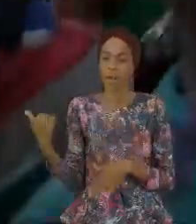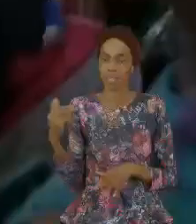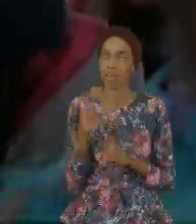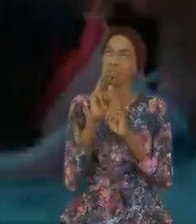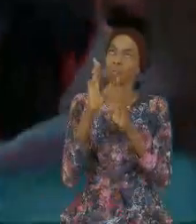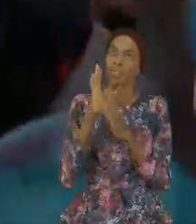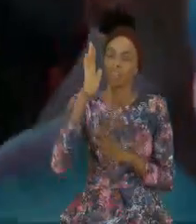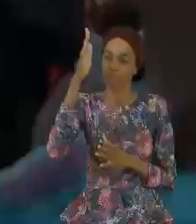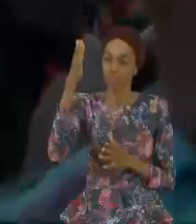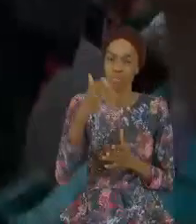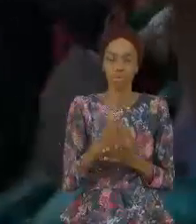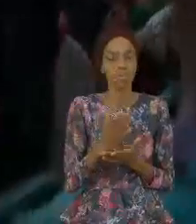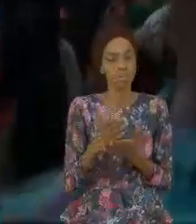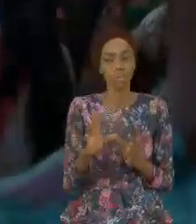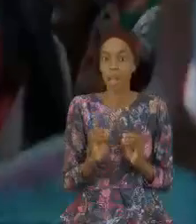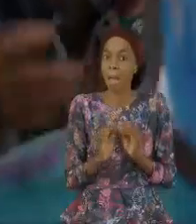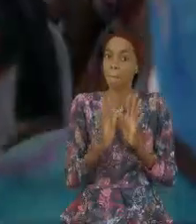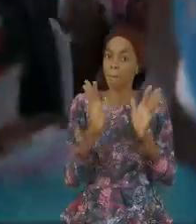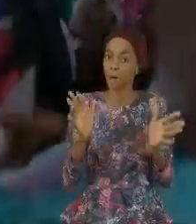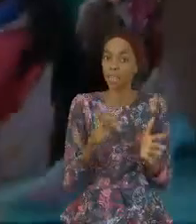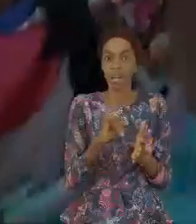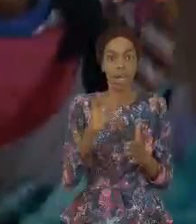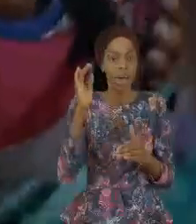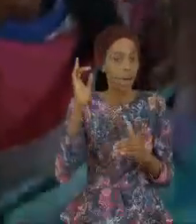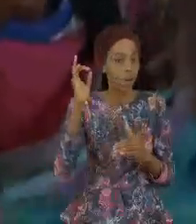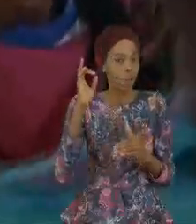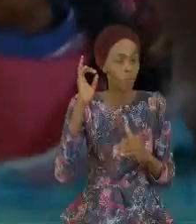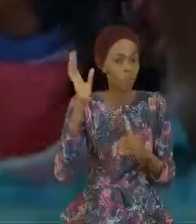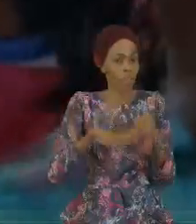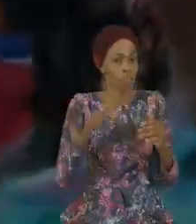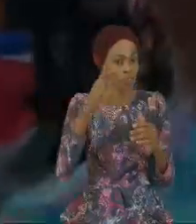future. Something brighter than you ever thought of